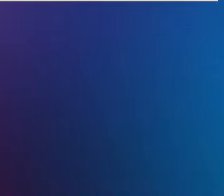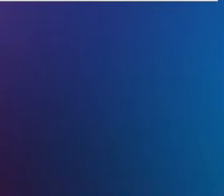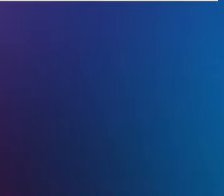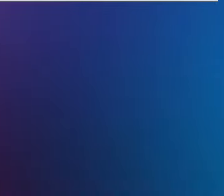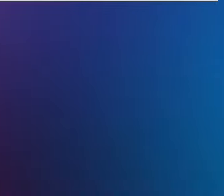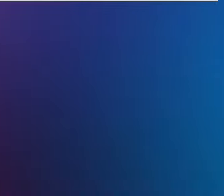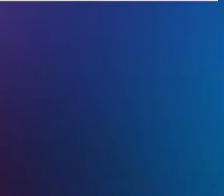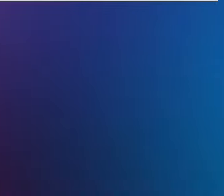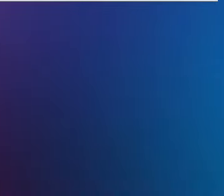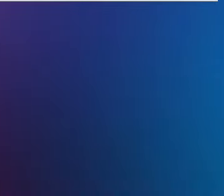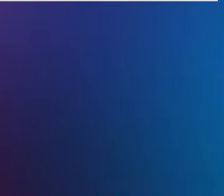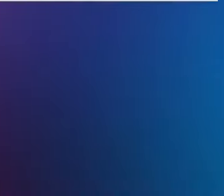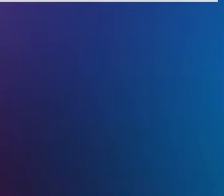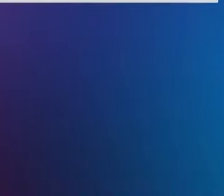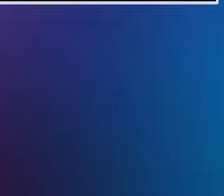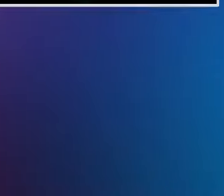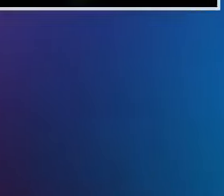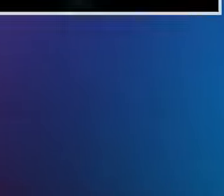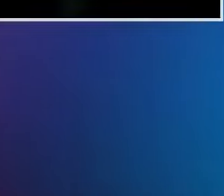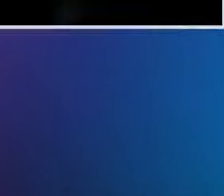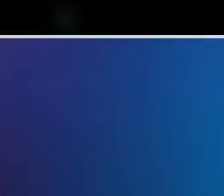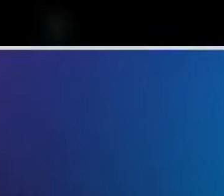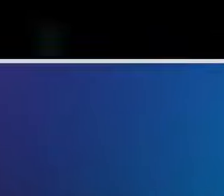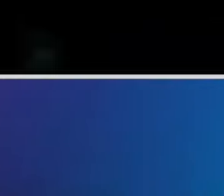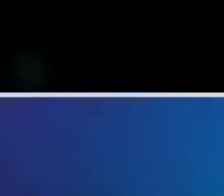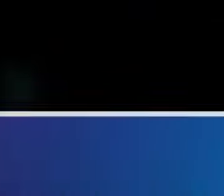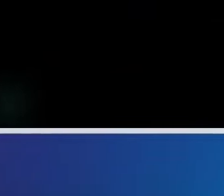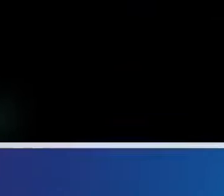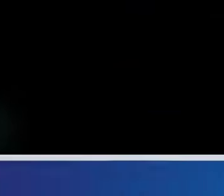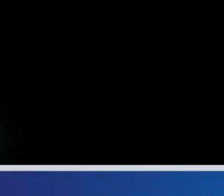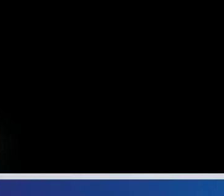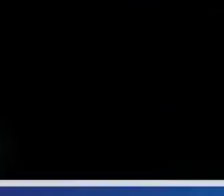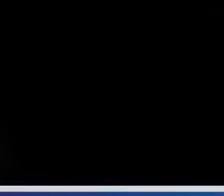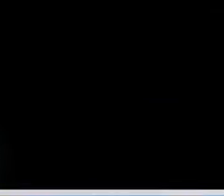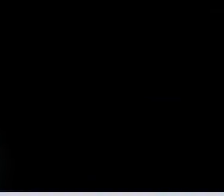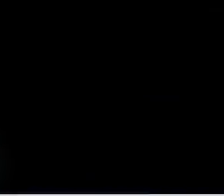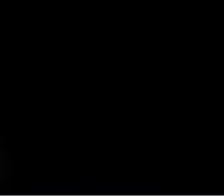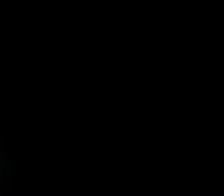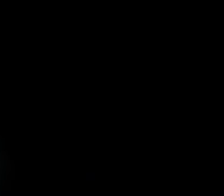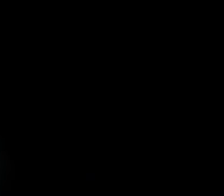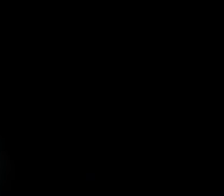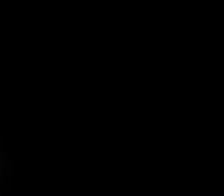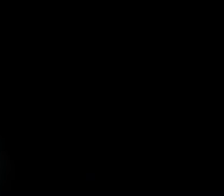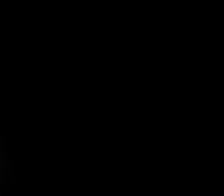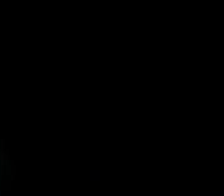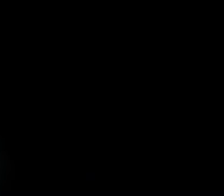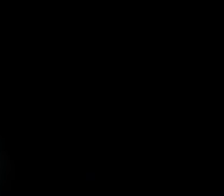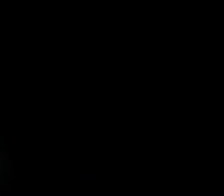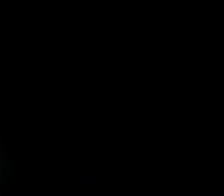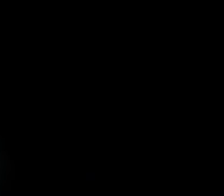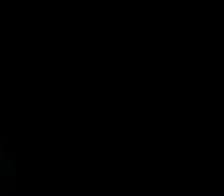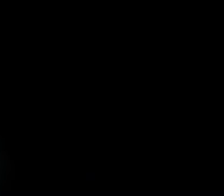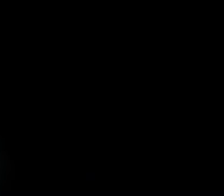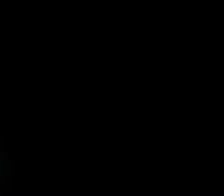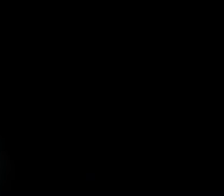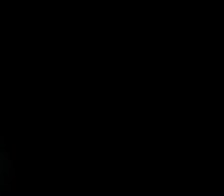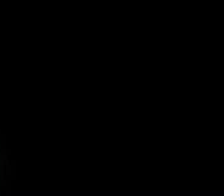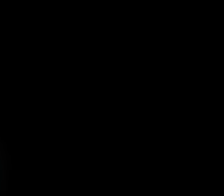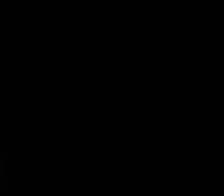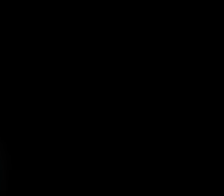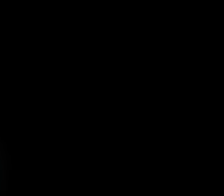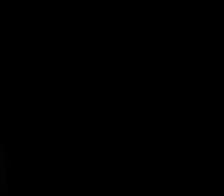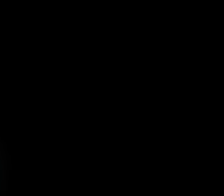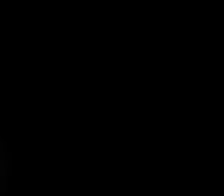my calling. And we must remember that the goal of our calling is not the blessings that we can receive here, but